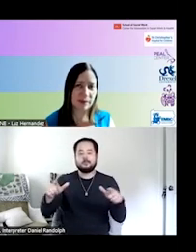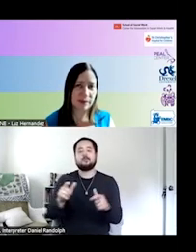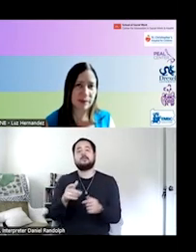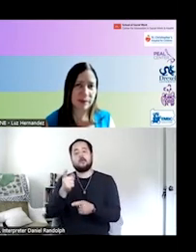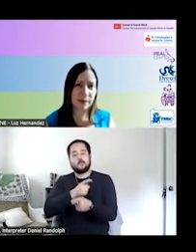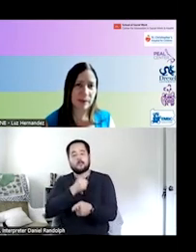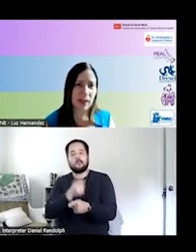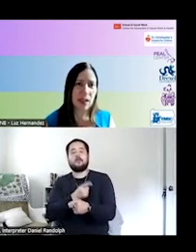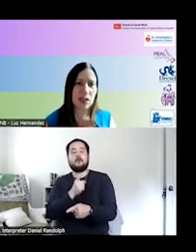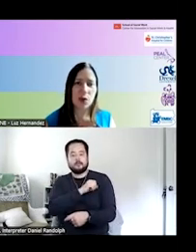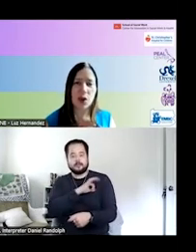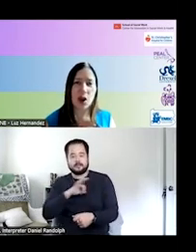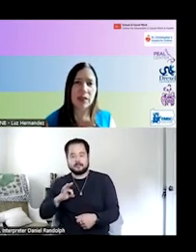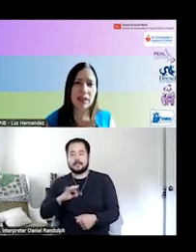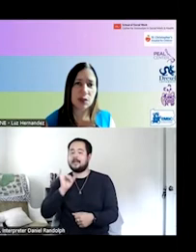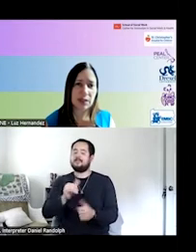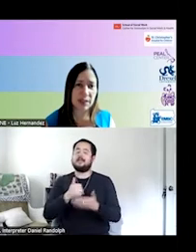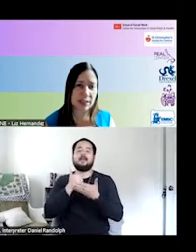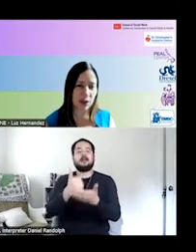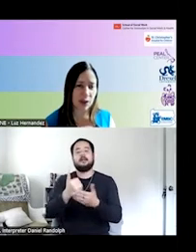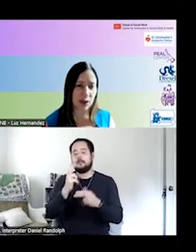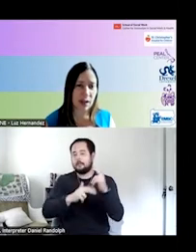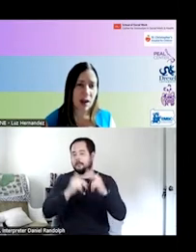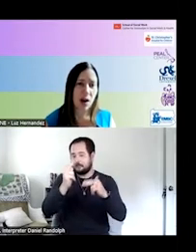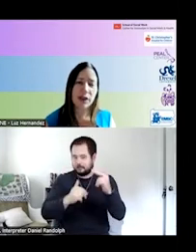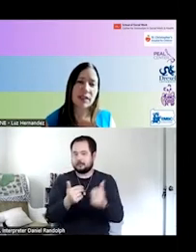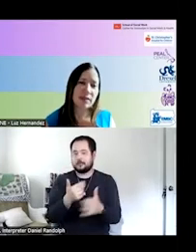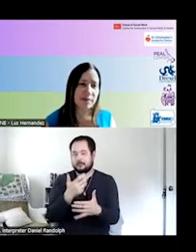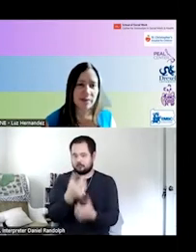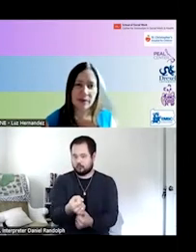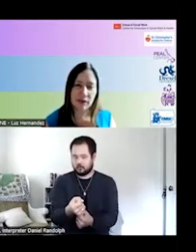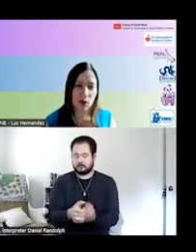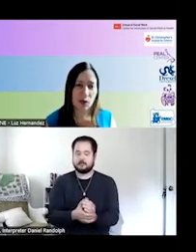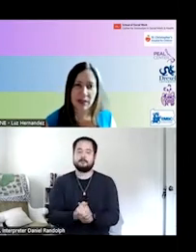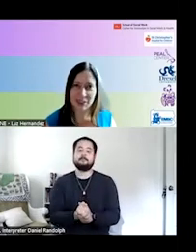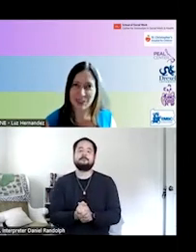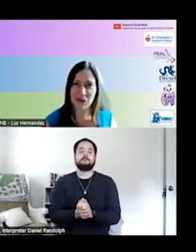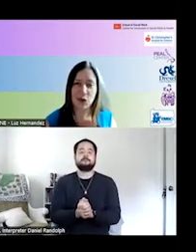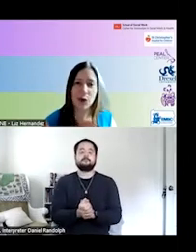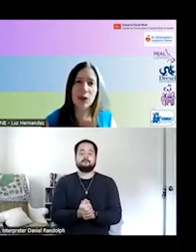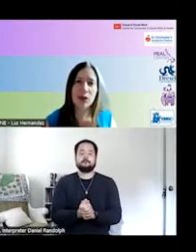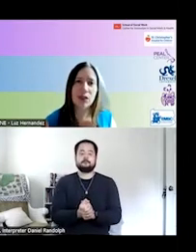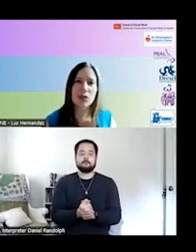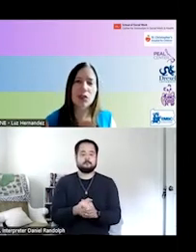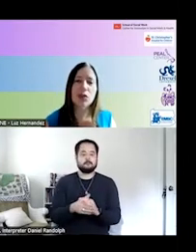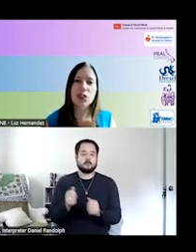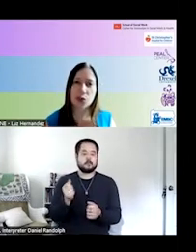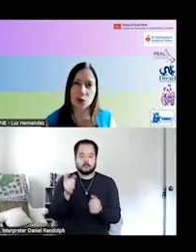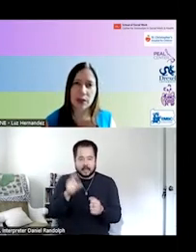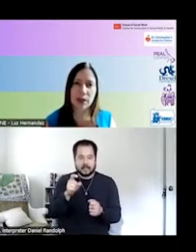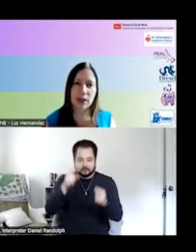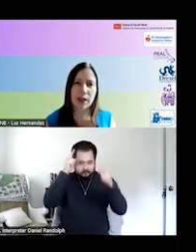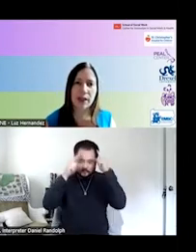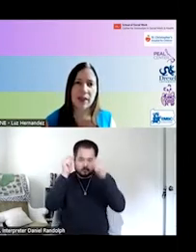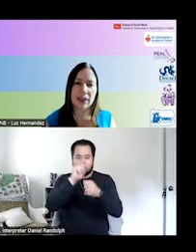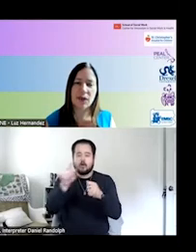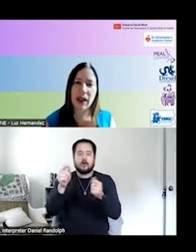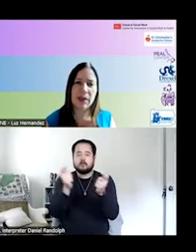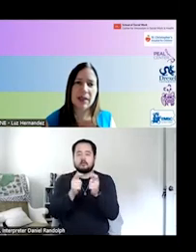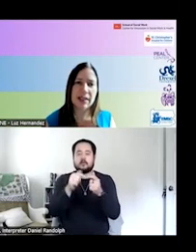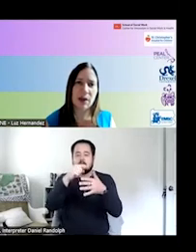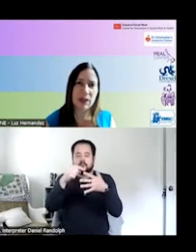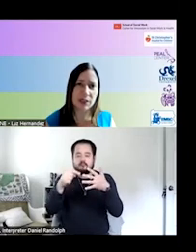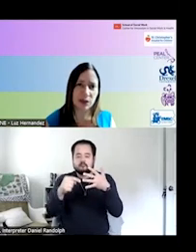trust. So we all need to consider all these nuances, if you will, to ensure that